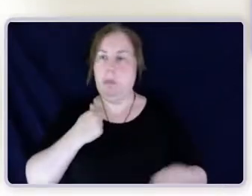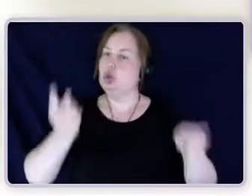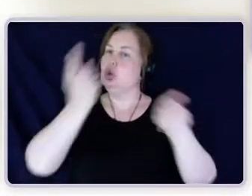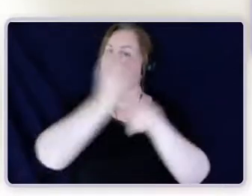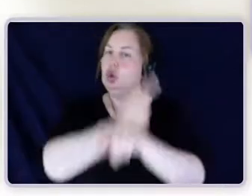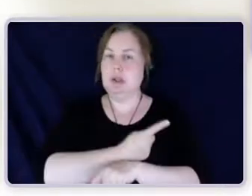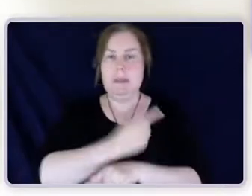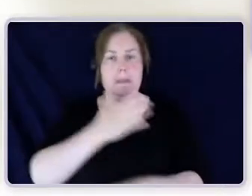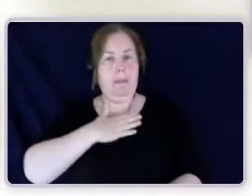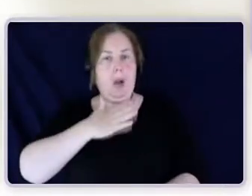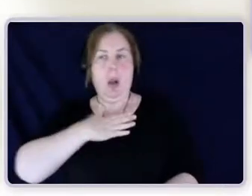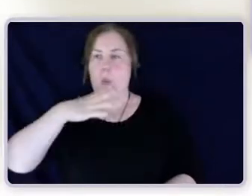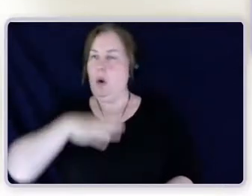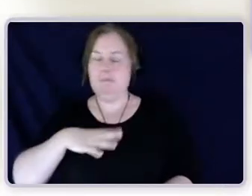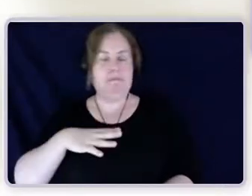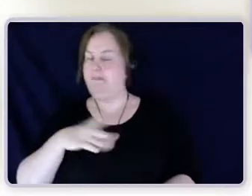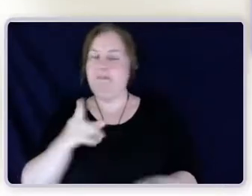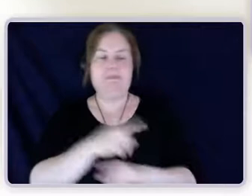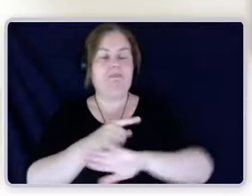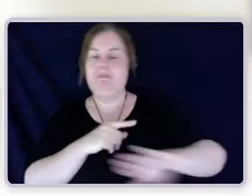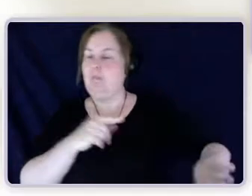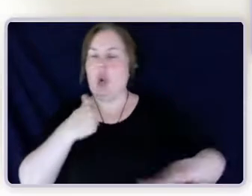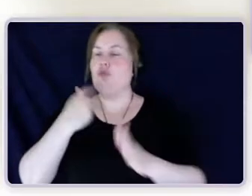do this, but to do something else instead.